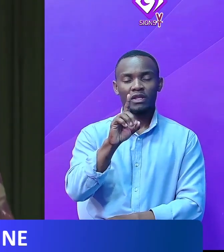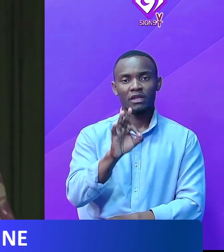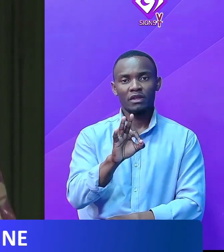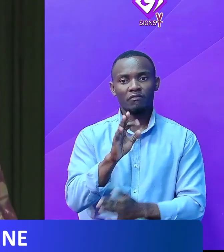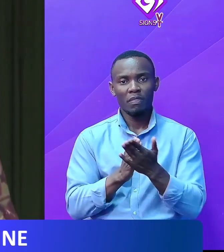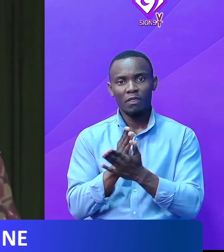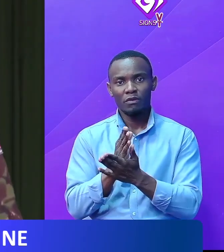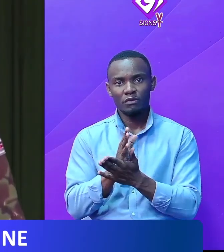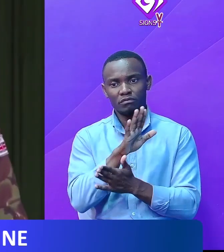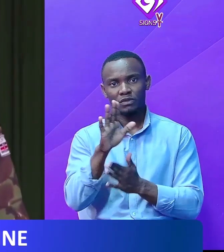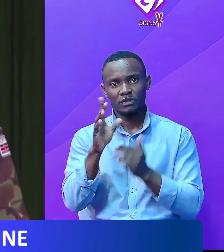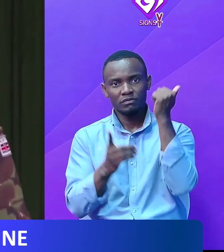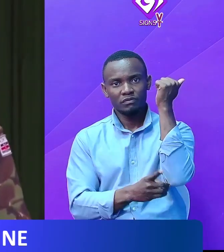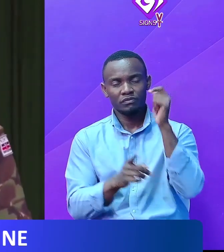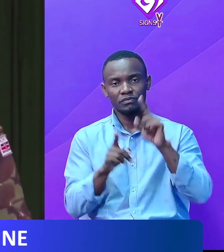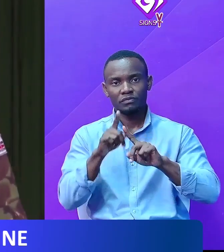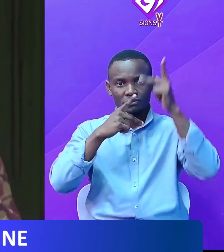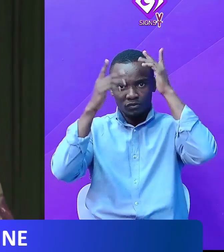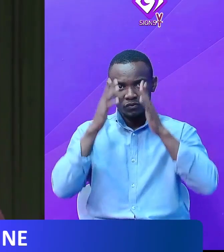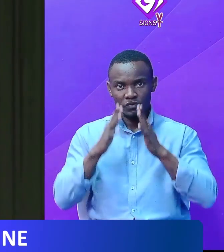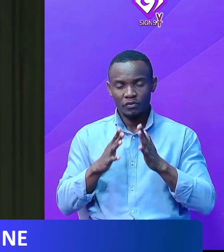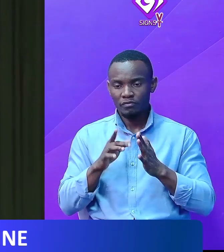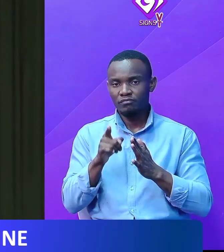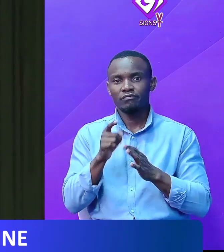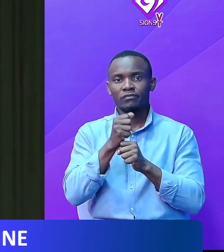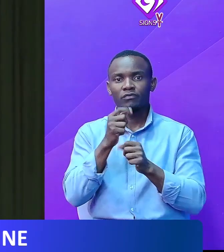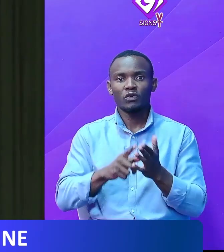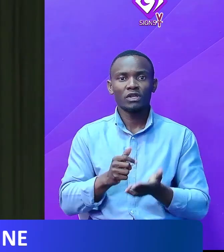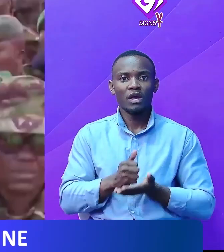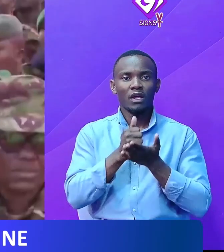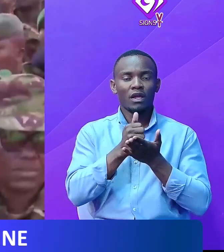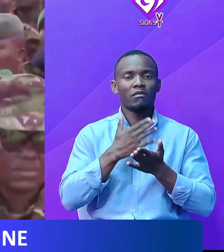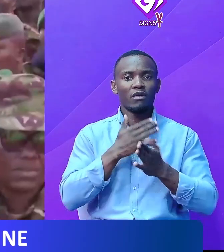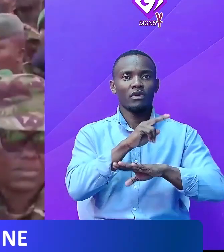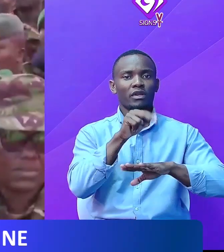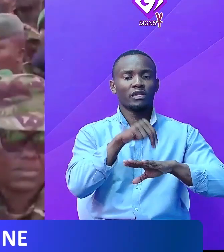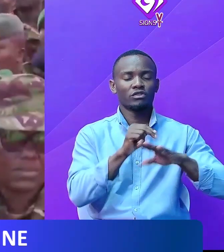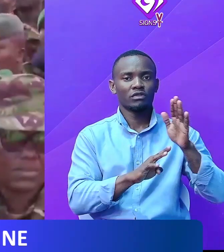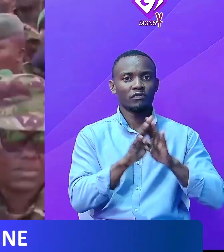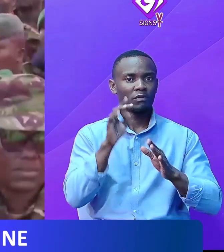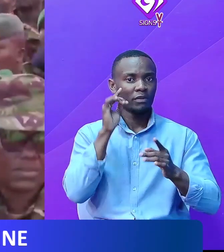professionalism, continues to contribute immensely to our national development agenda.